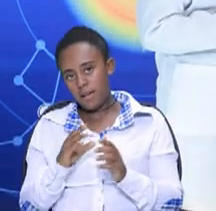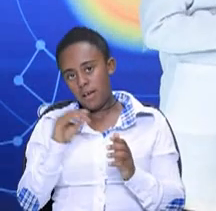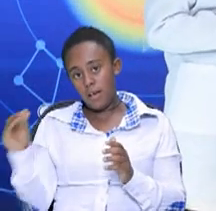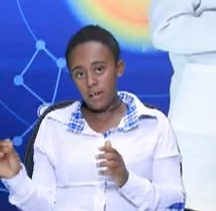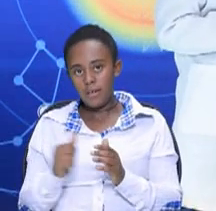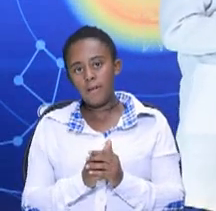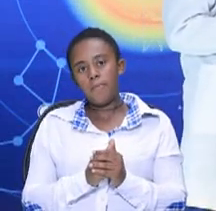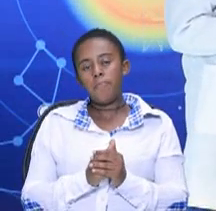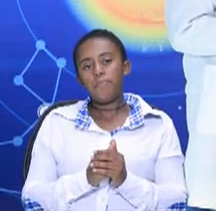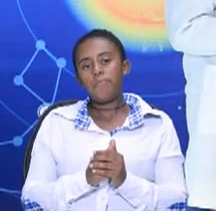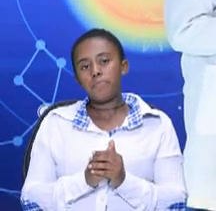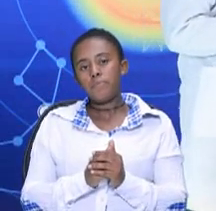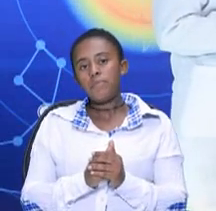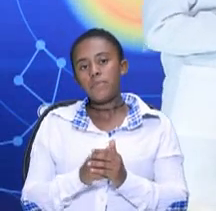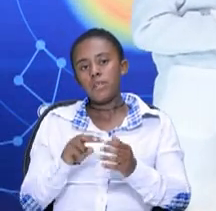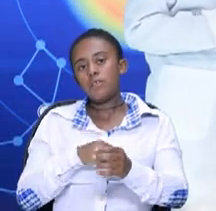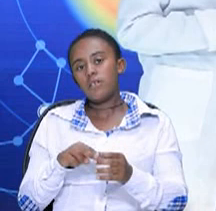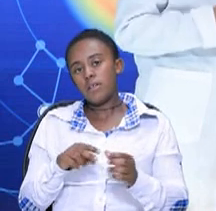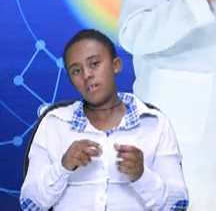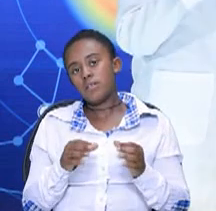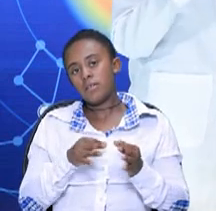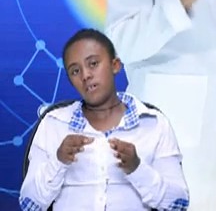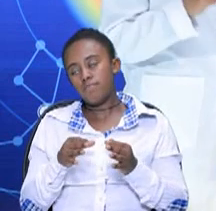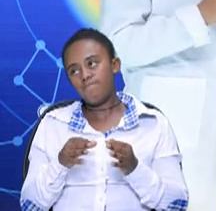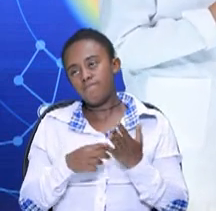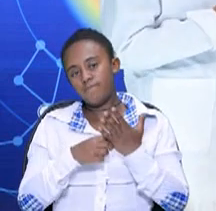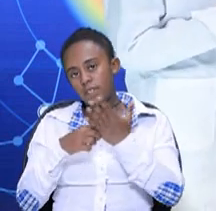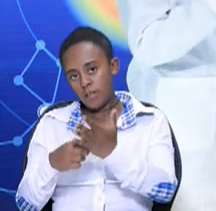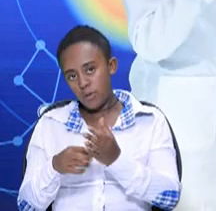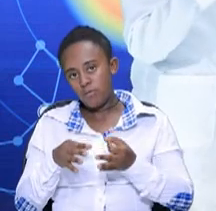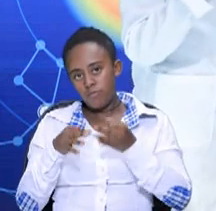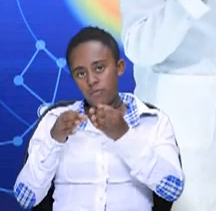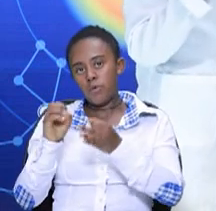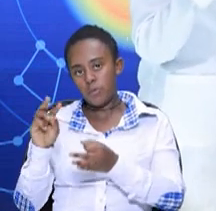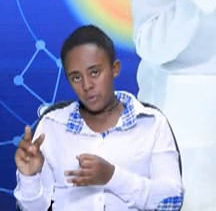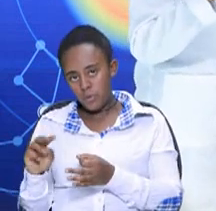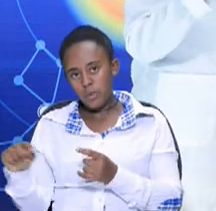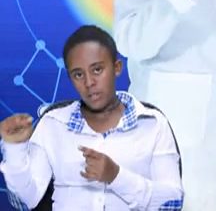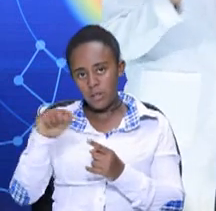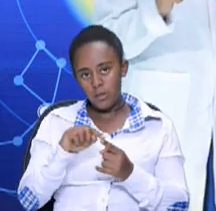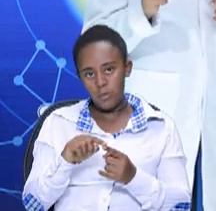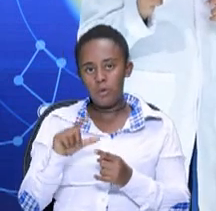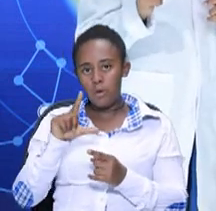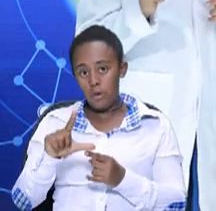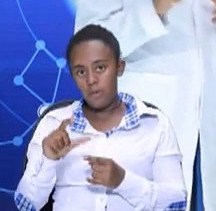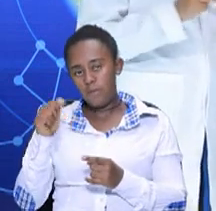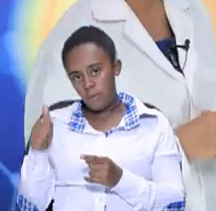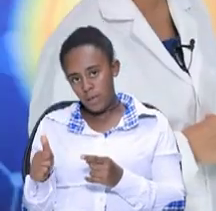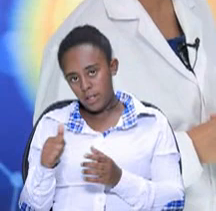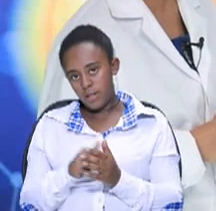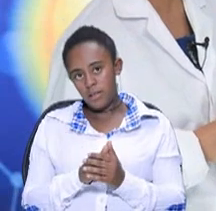And pulmonary vein transport the blood, the oxygenated blood, into left auricle.